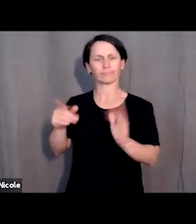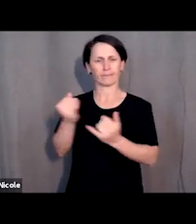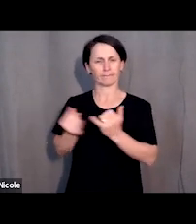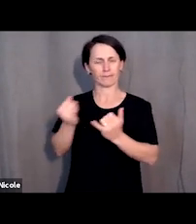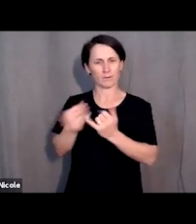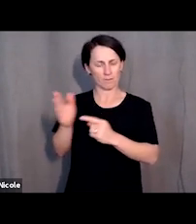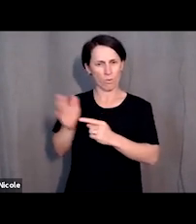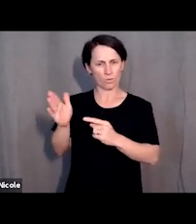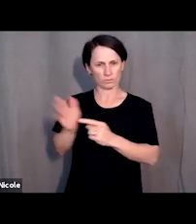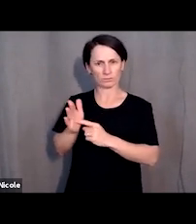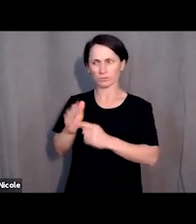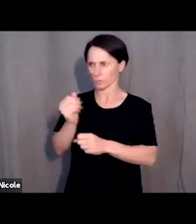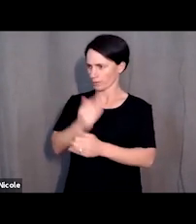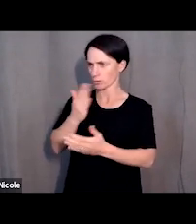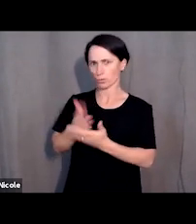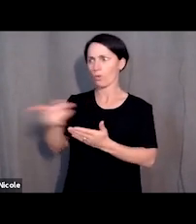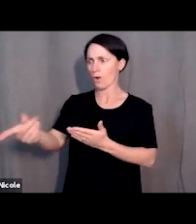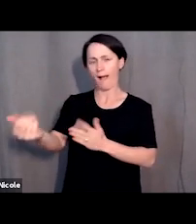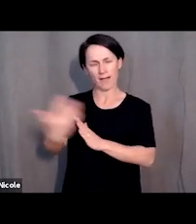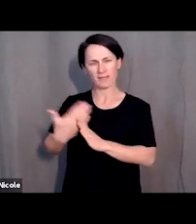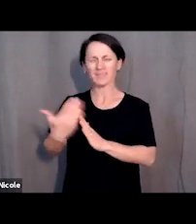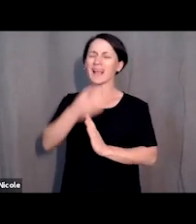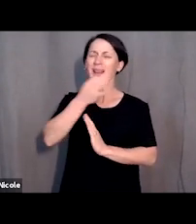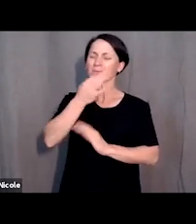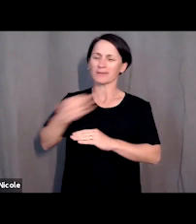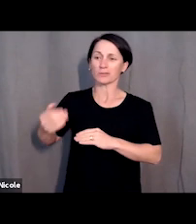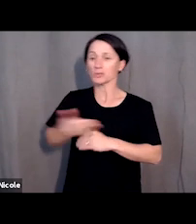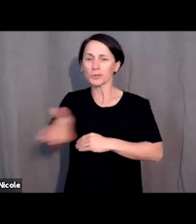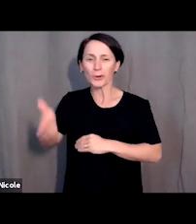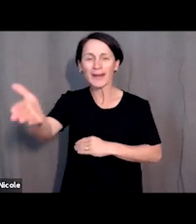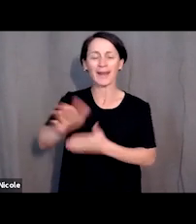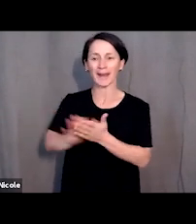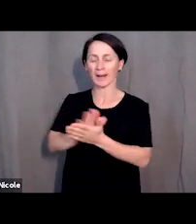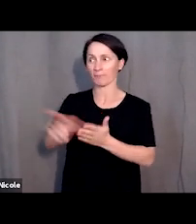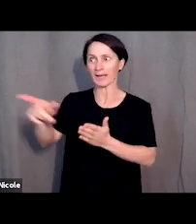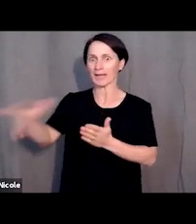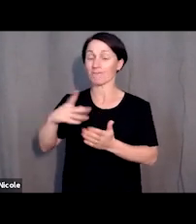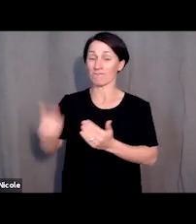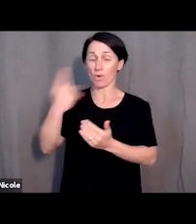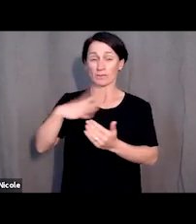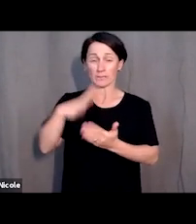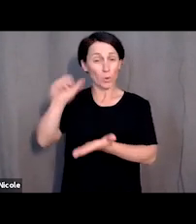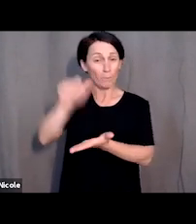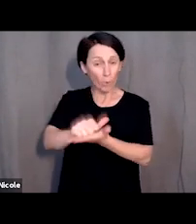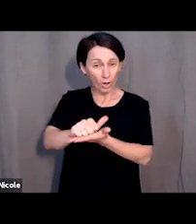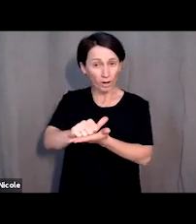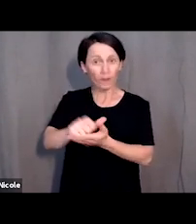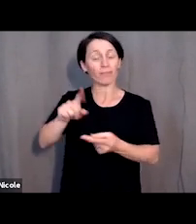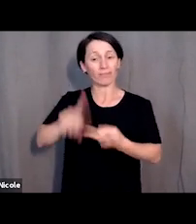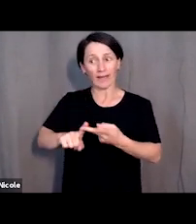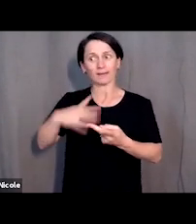there's like a journey, right from when you make the appointment to getting there, to sitting in reception, to waiting, then to going in to see the